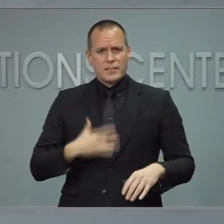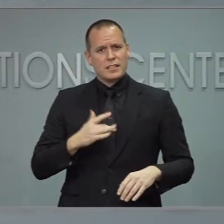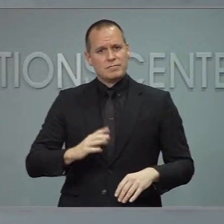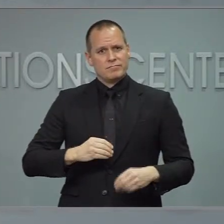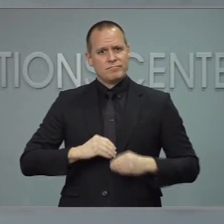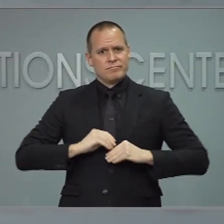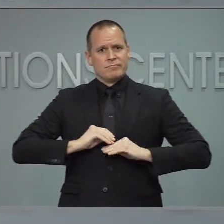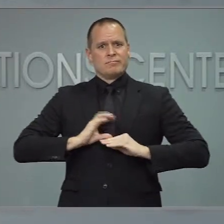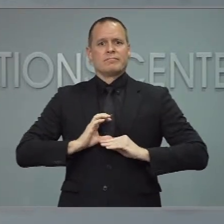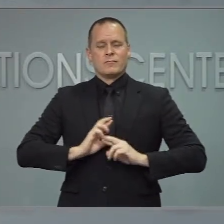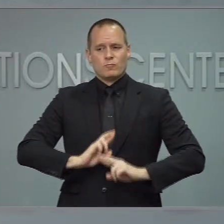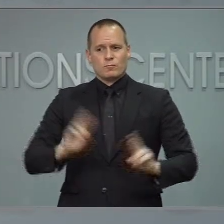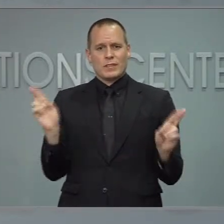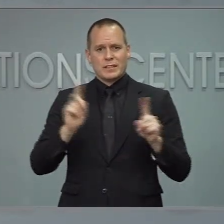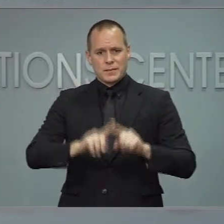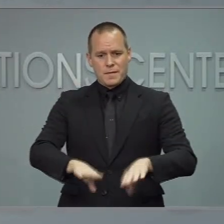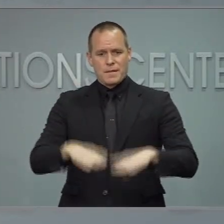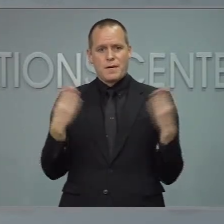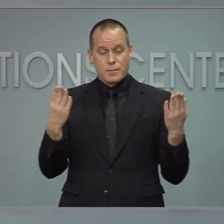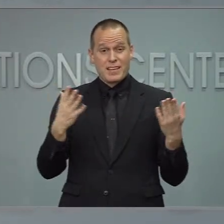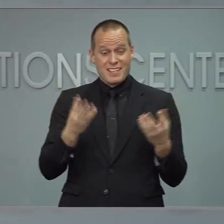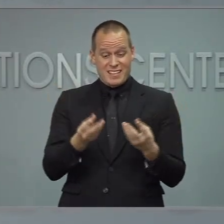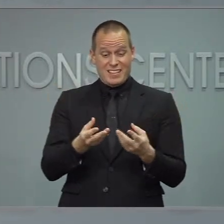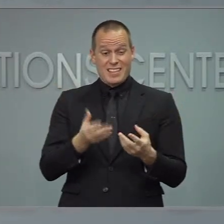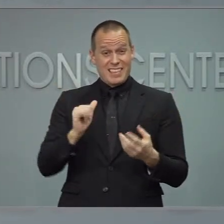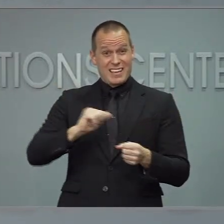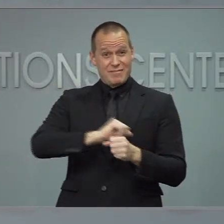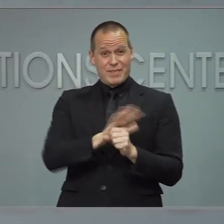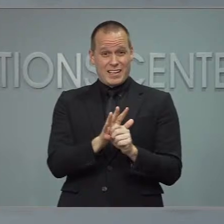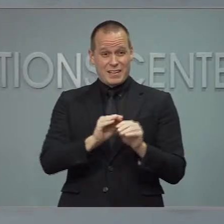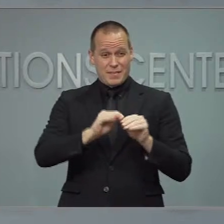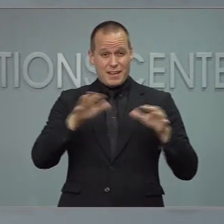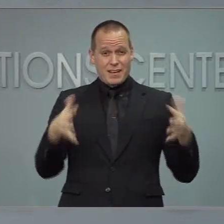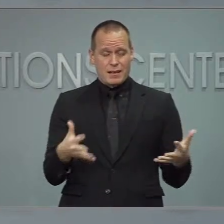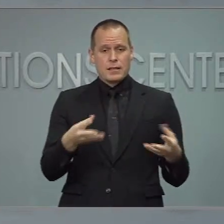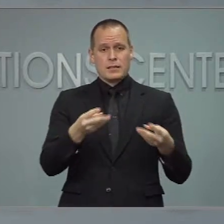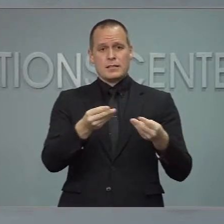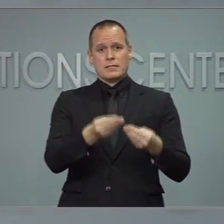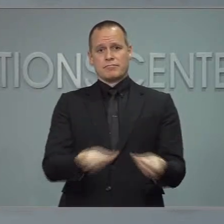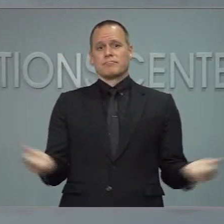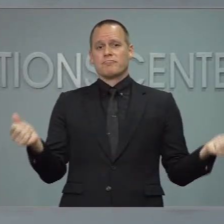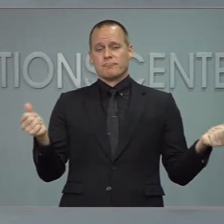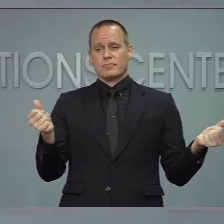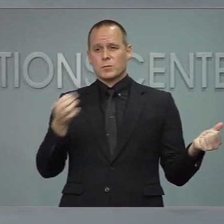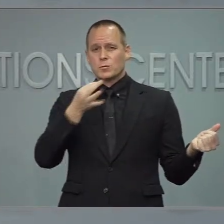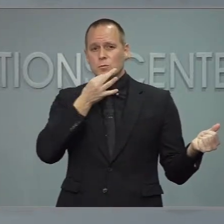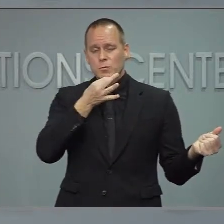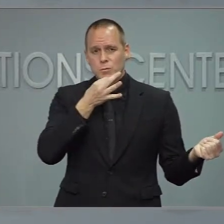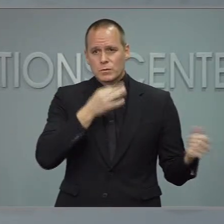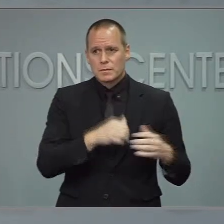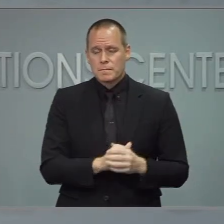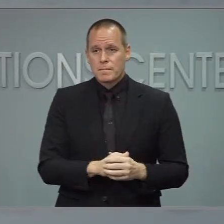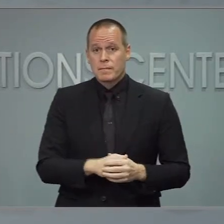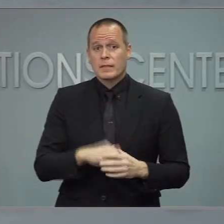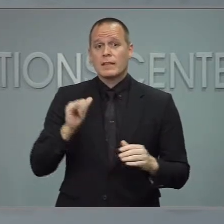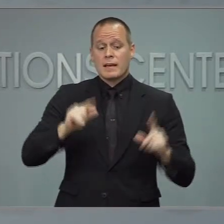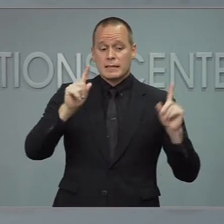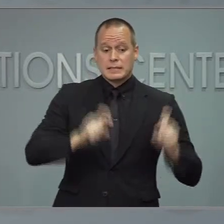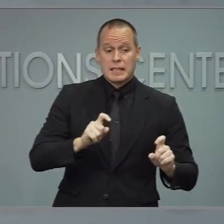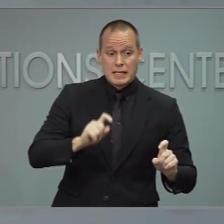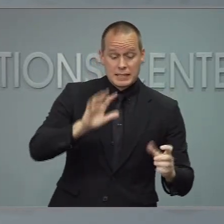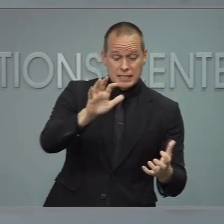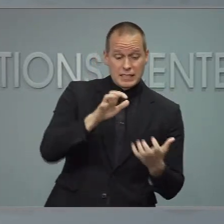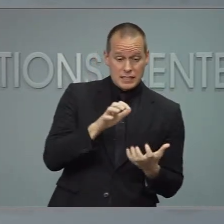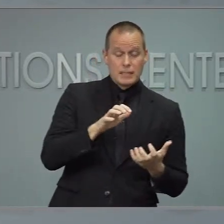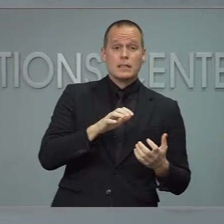progress toward putting this pandemic behind us. The percent of tests that are positive is consistently around